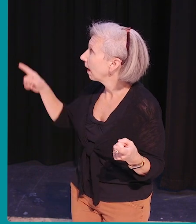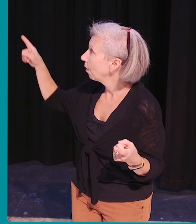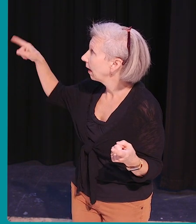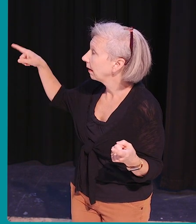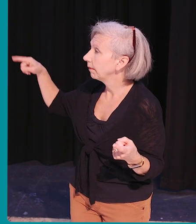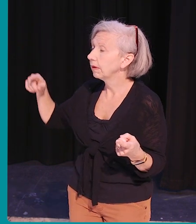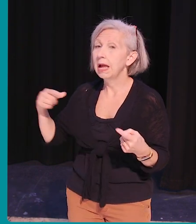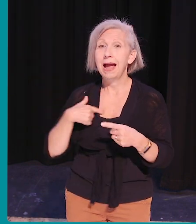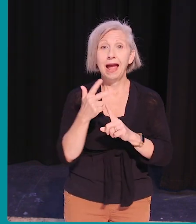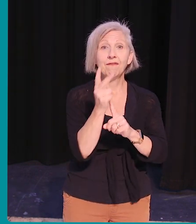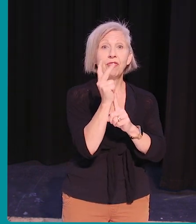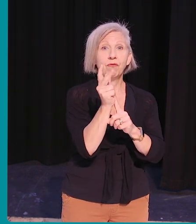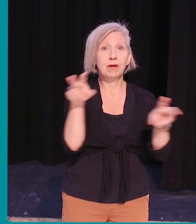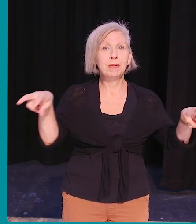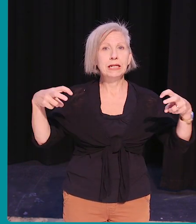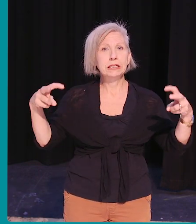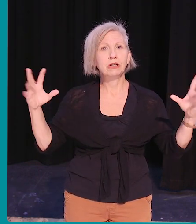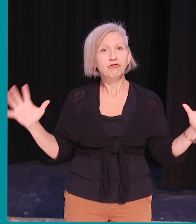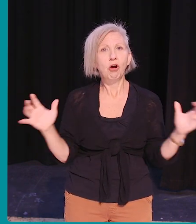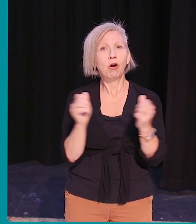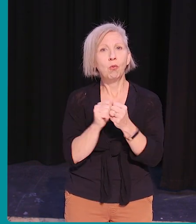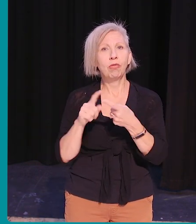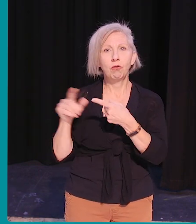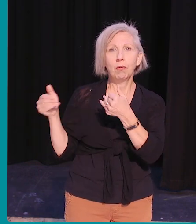on for 3 minutes. Have a good chat. Go.